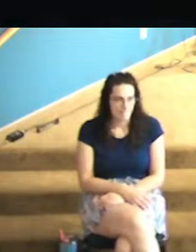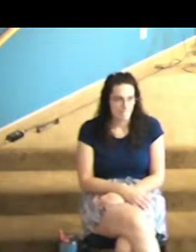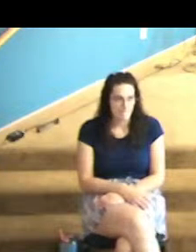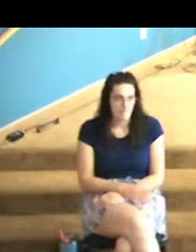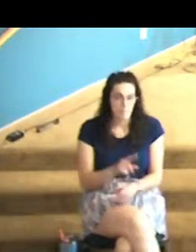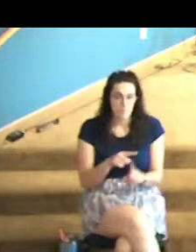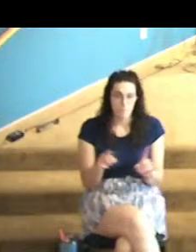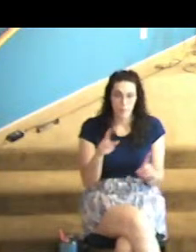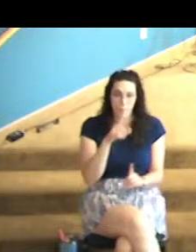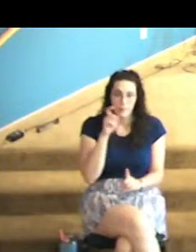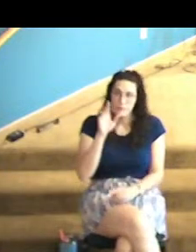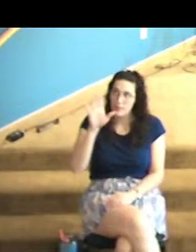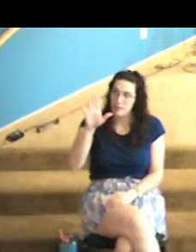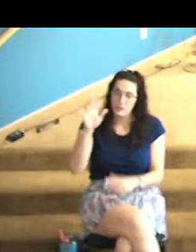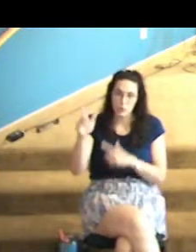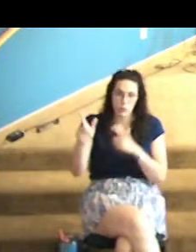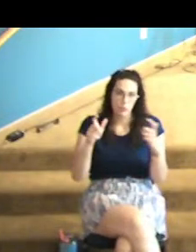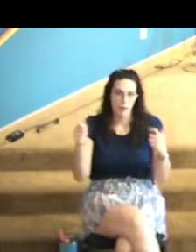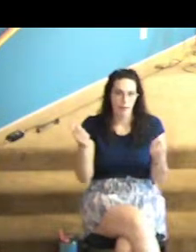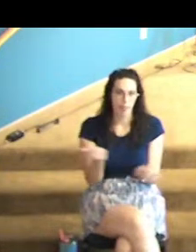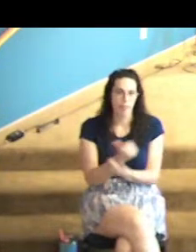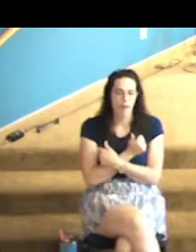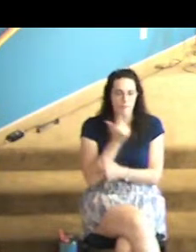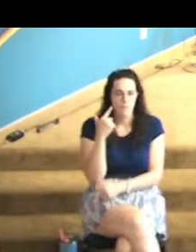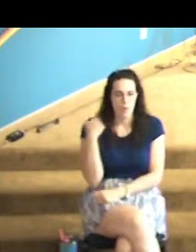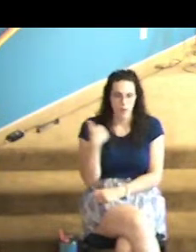"But because of his great love for us,